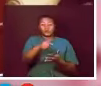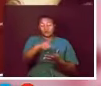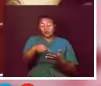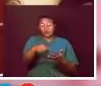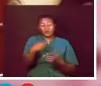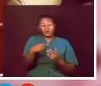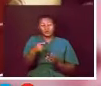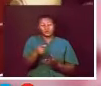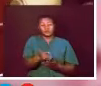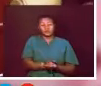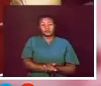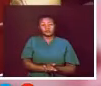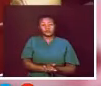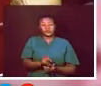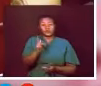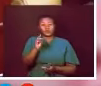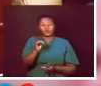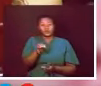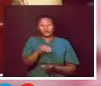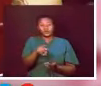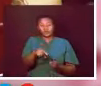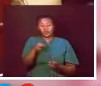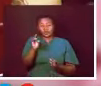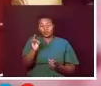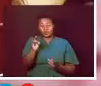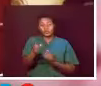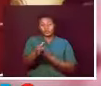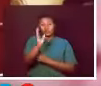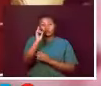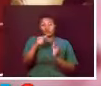Nyamiasi, Kofi Krom, and Nyame Bechere.